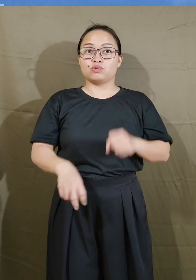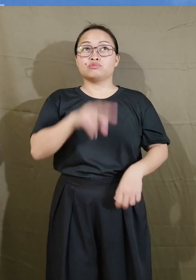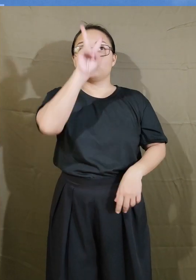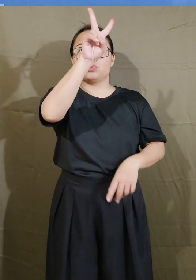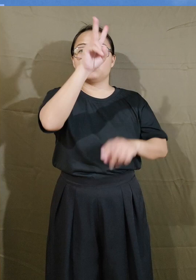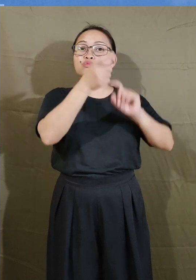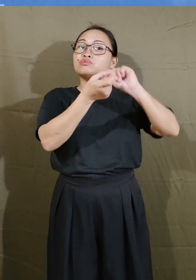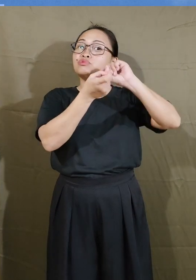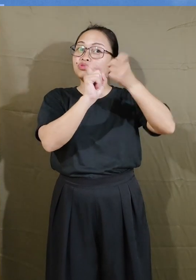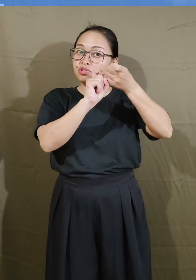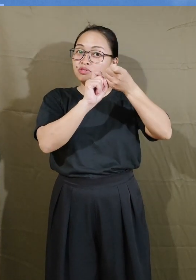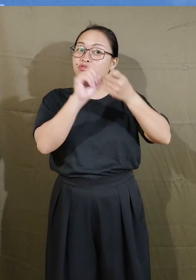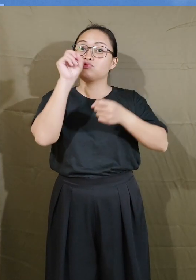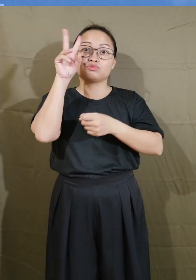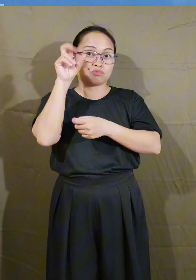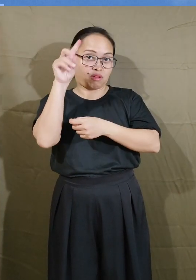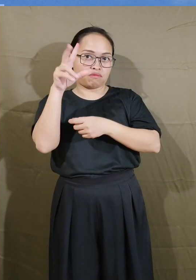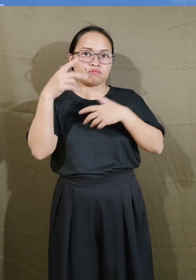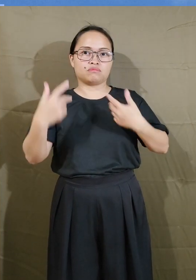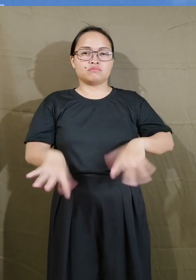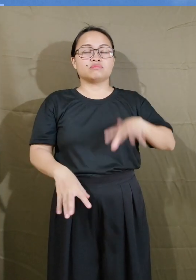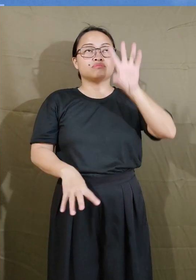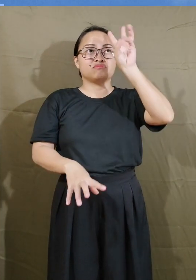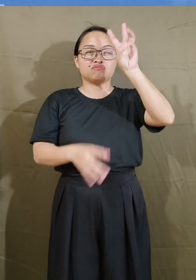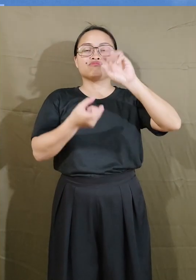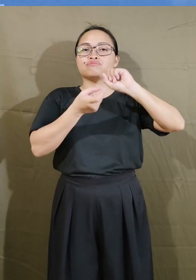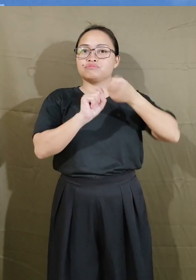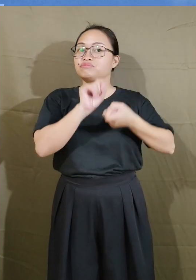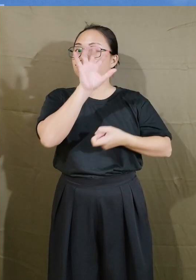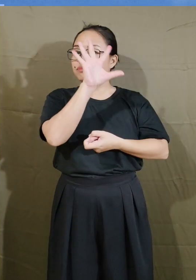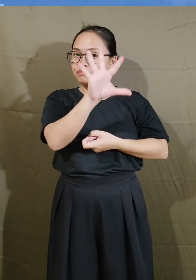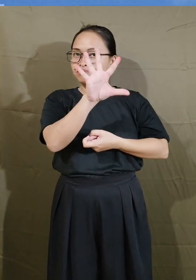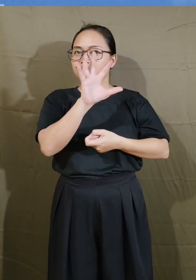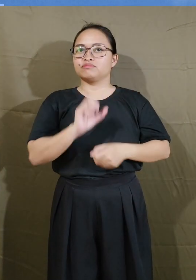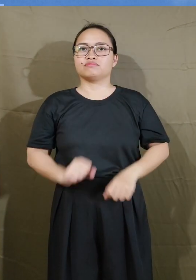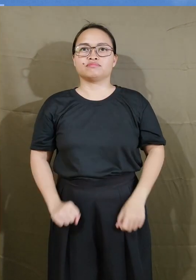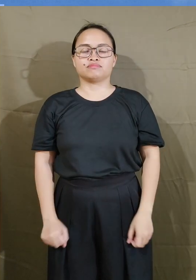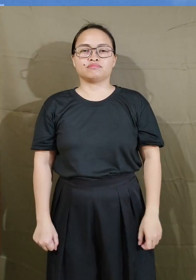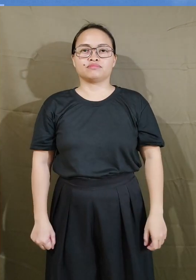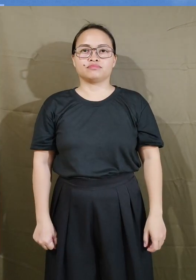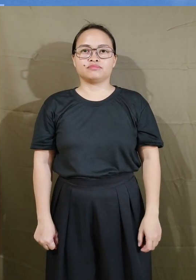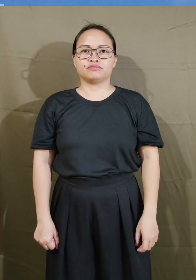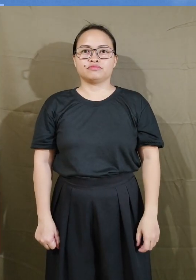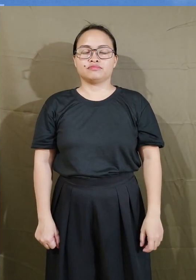So 2 becomes 12 and 6 becomes 5.